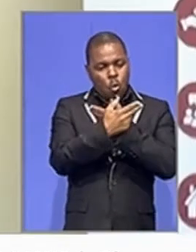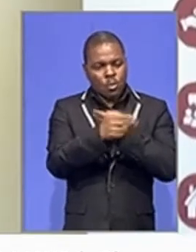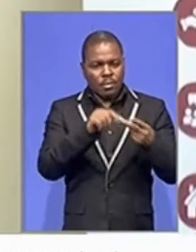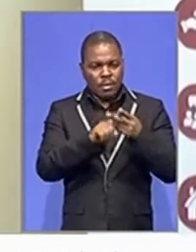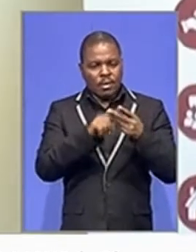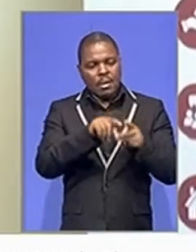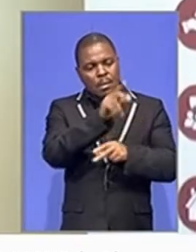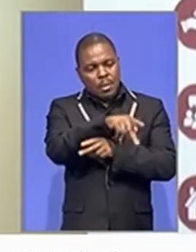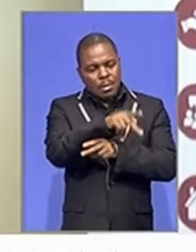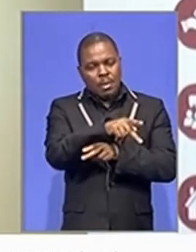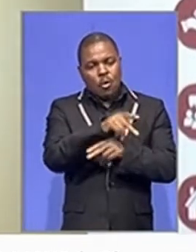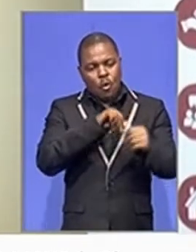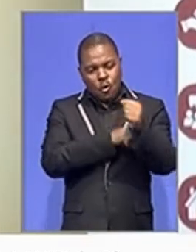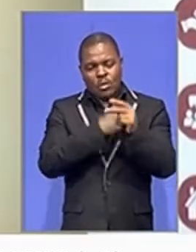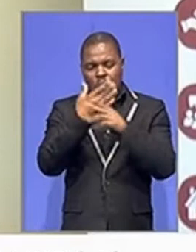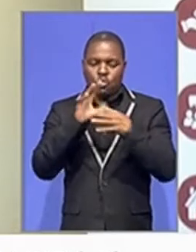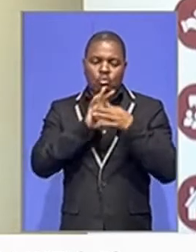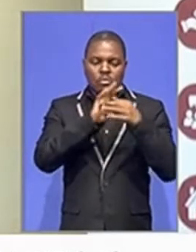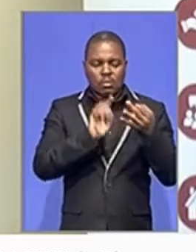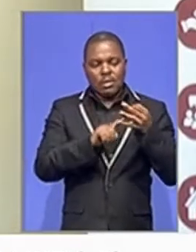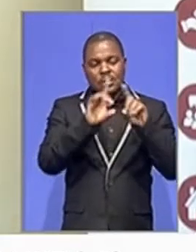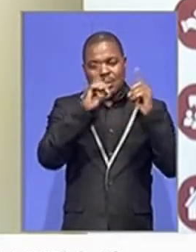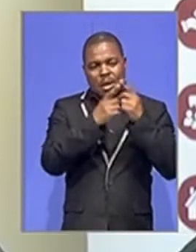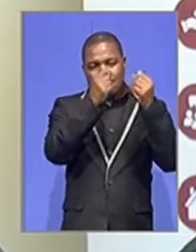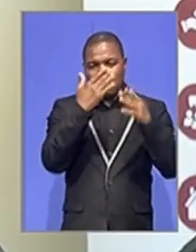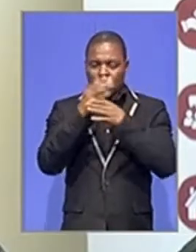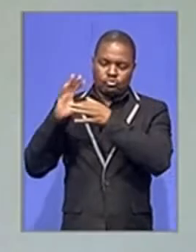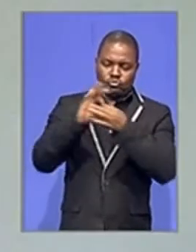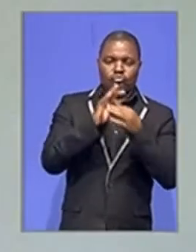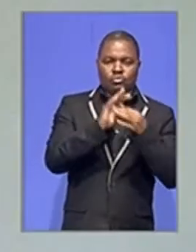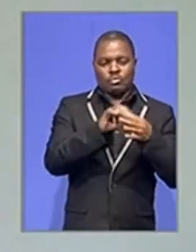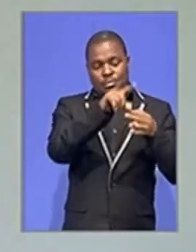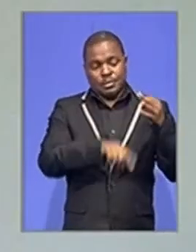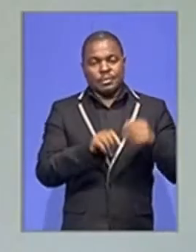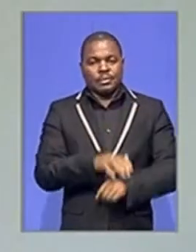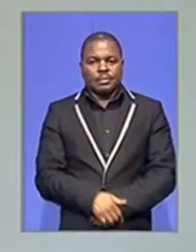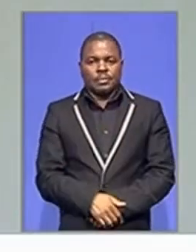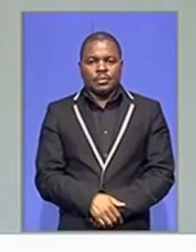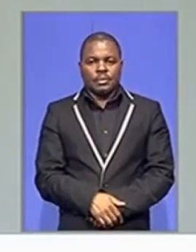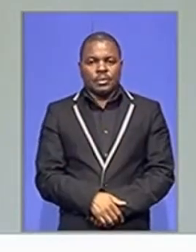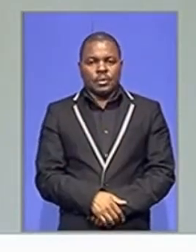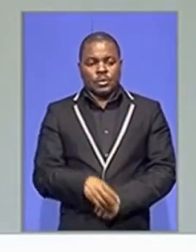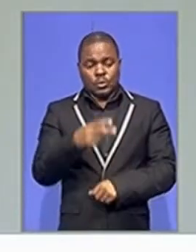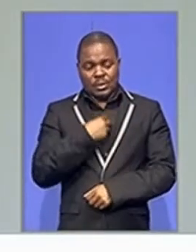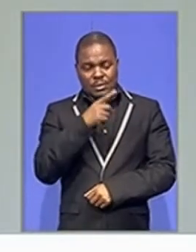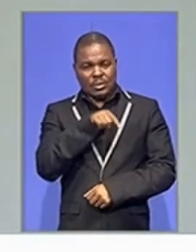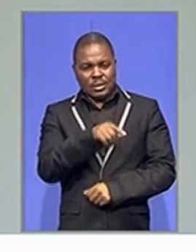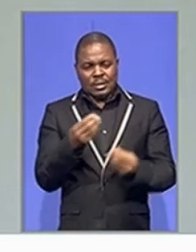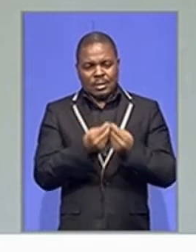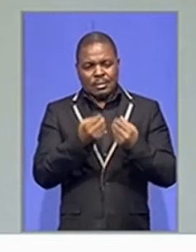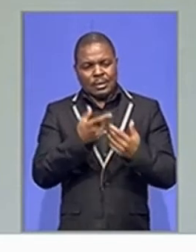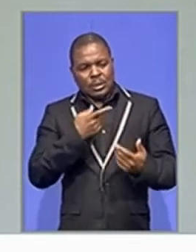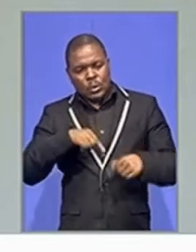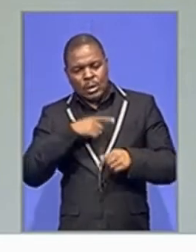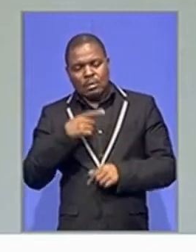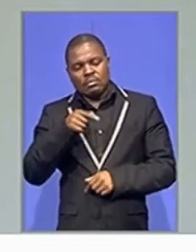musirelezi wa sechaba lelefapala za di chelete harazedi if we claim that this is something that is within the control of the